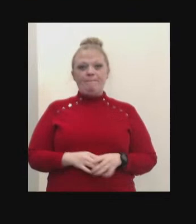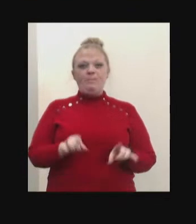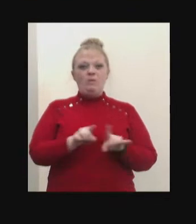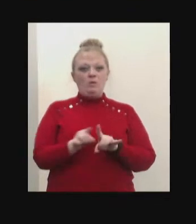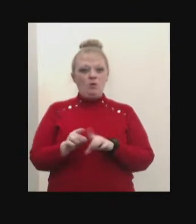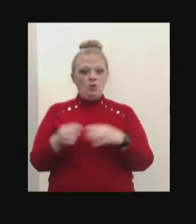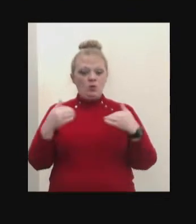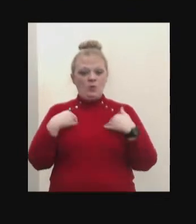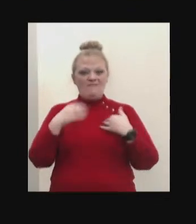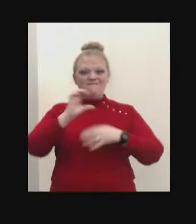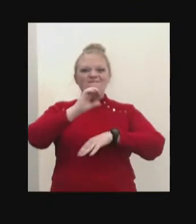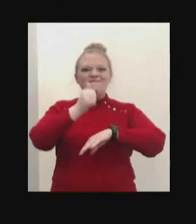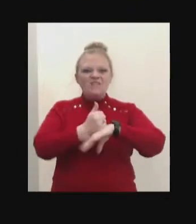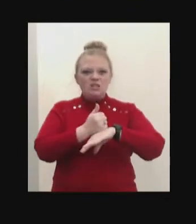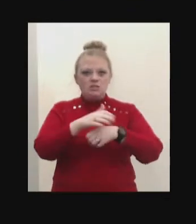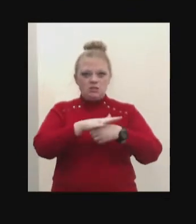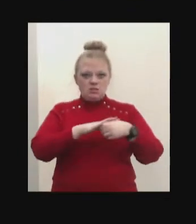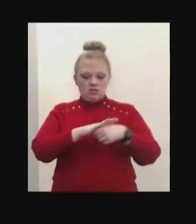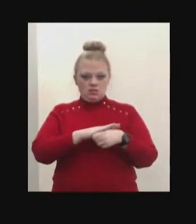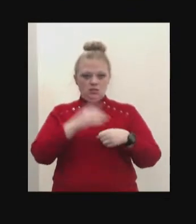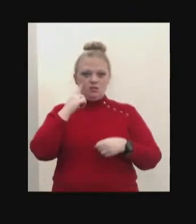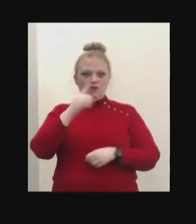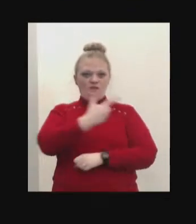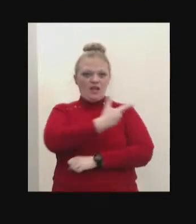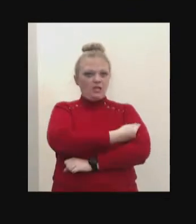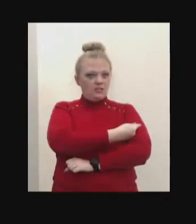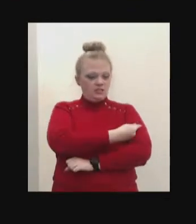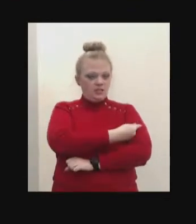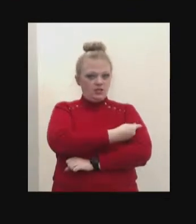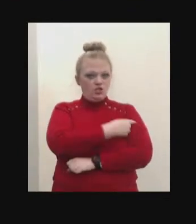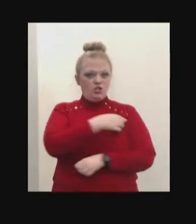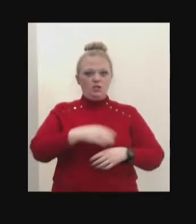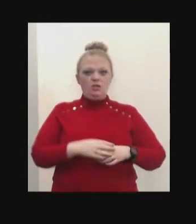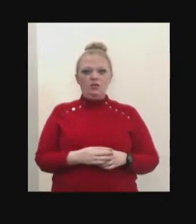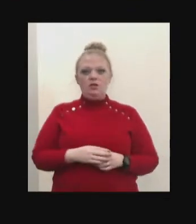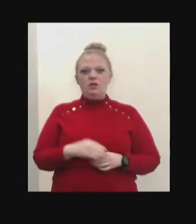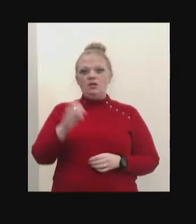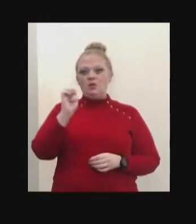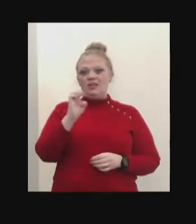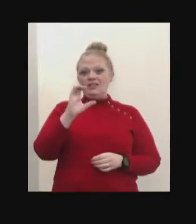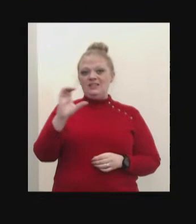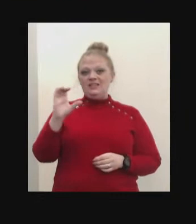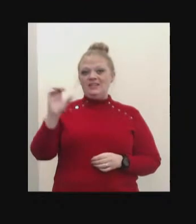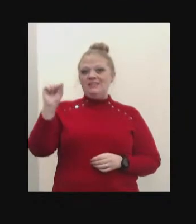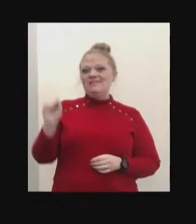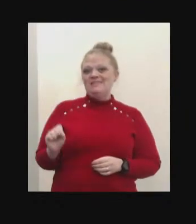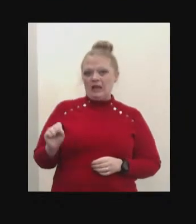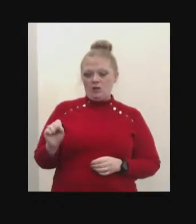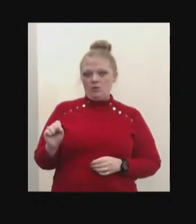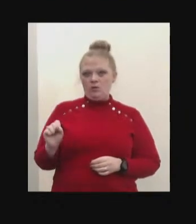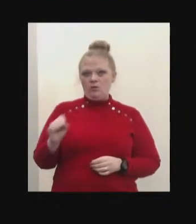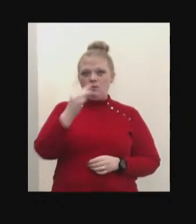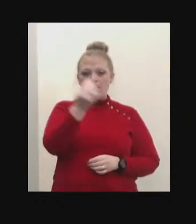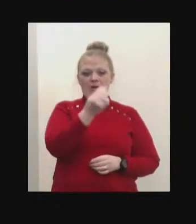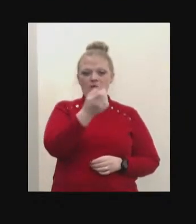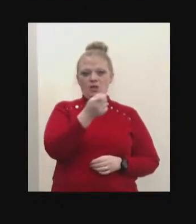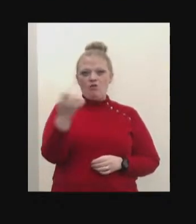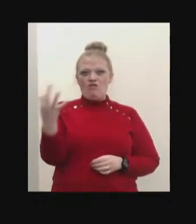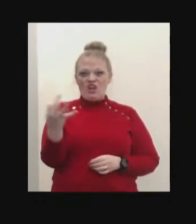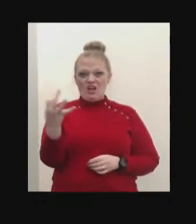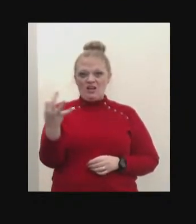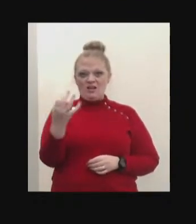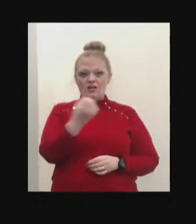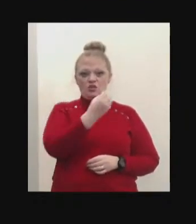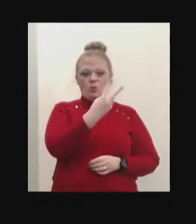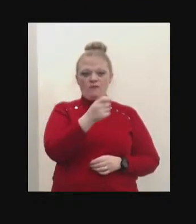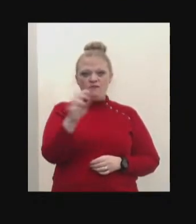fixed locations for our vaccination. We are at SUNY ECC South Monday through Friday between 12 and 4,